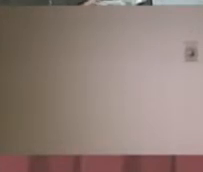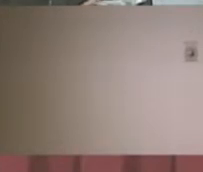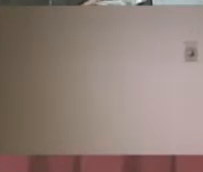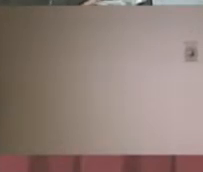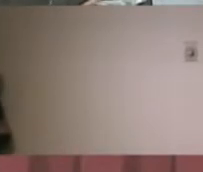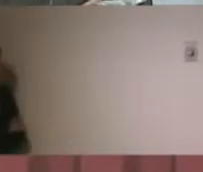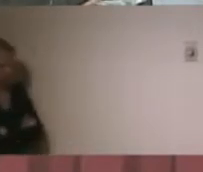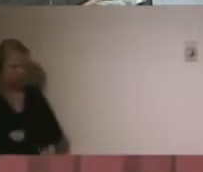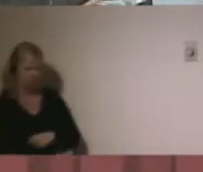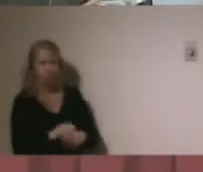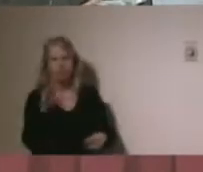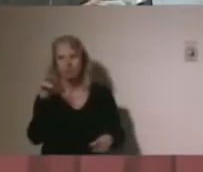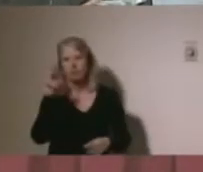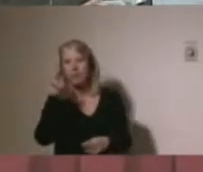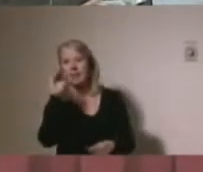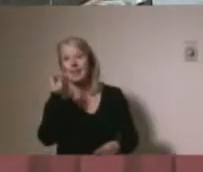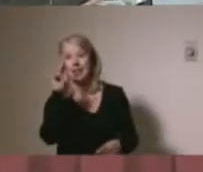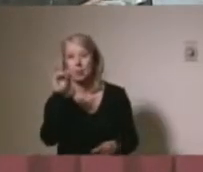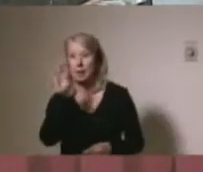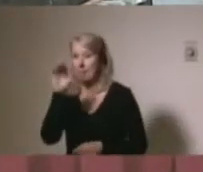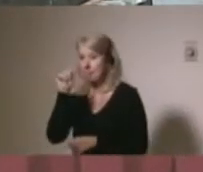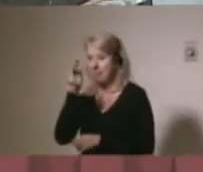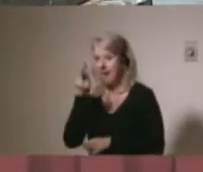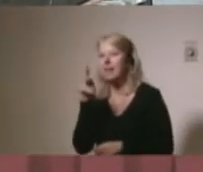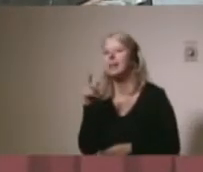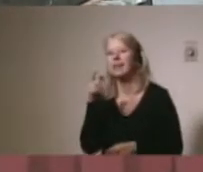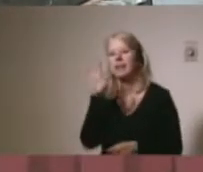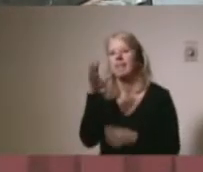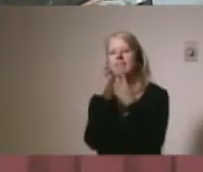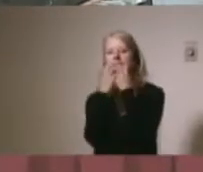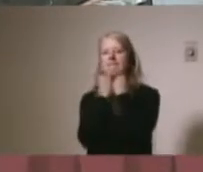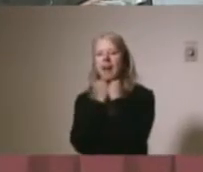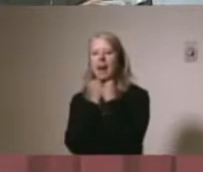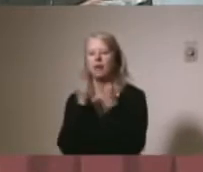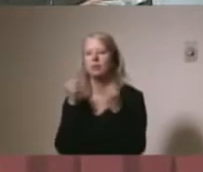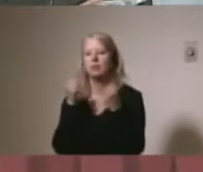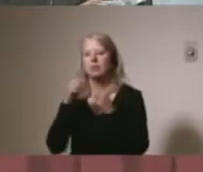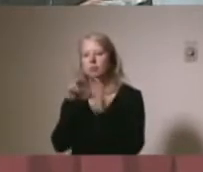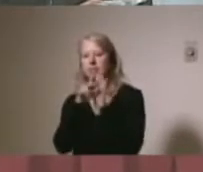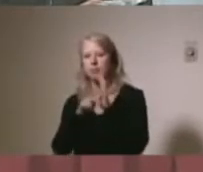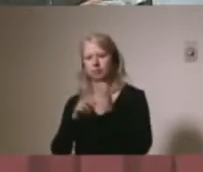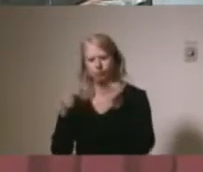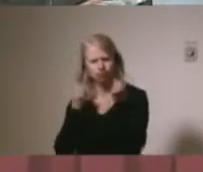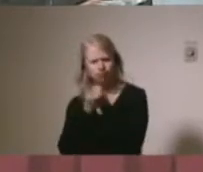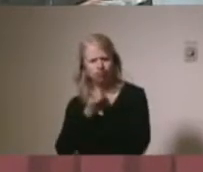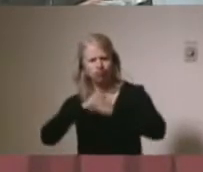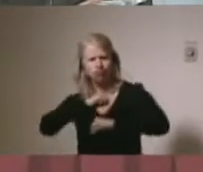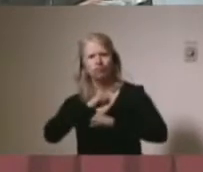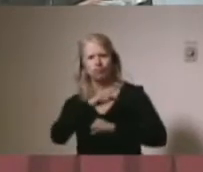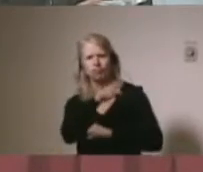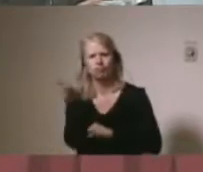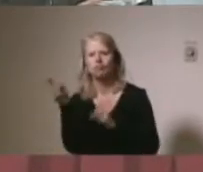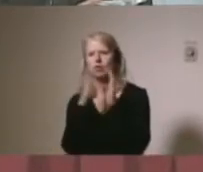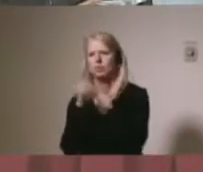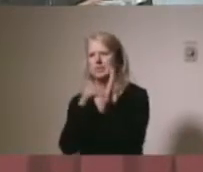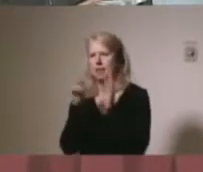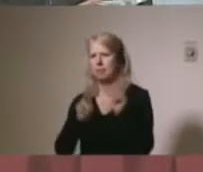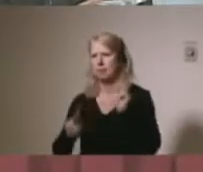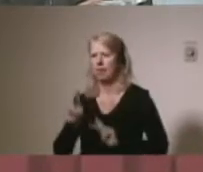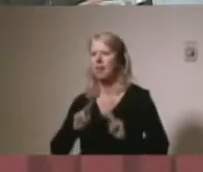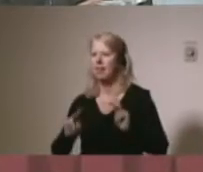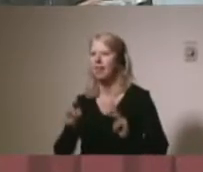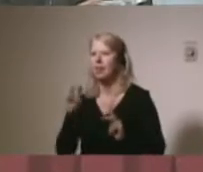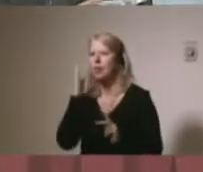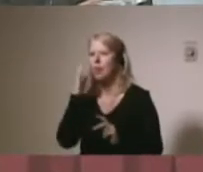its values and its principles are all about standing up for New Zealanders, and a bank, they call it, what is it, a